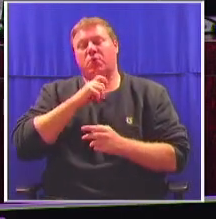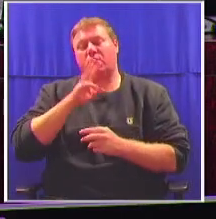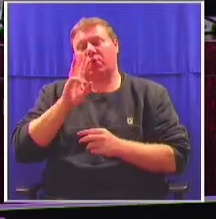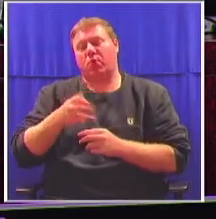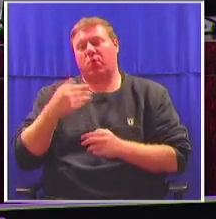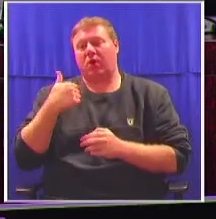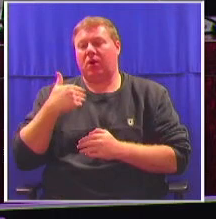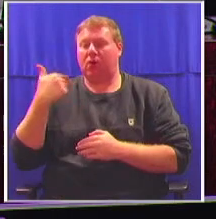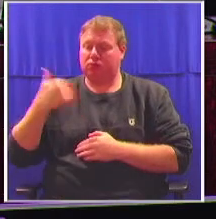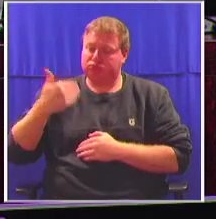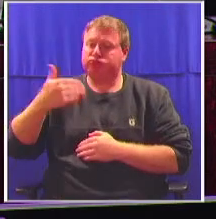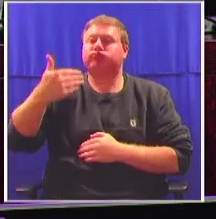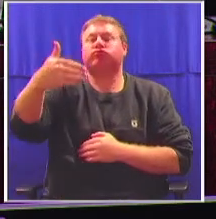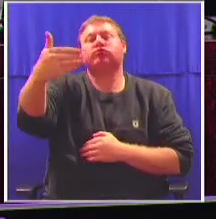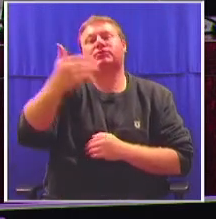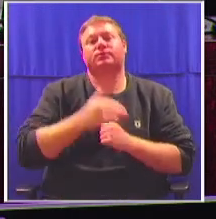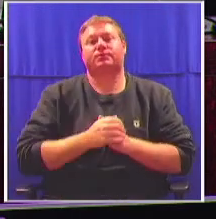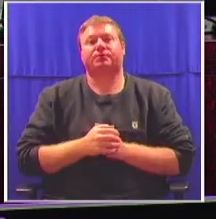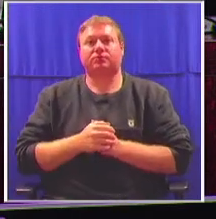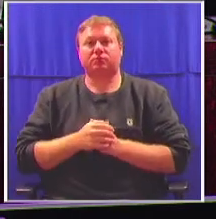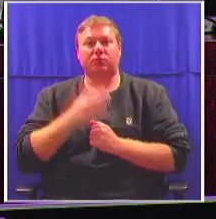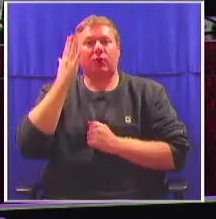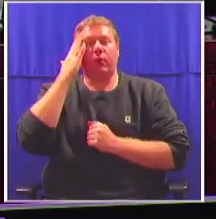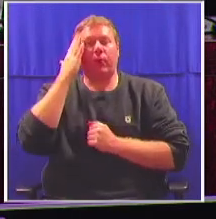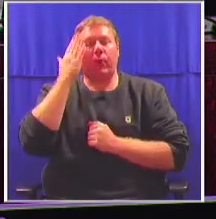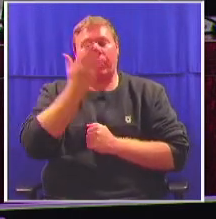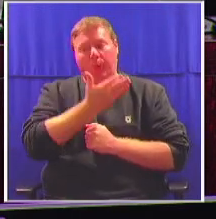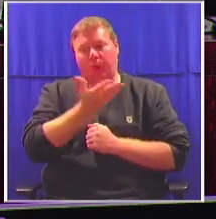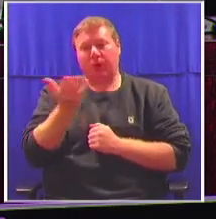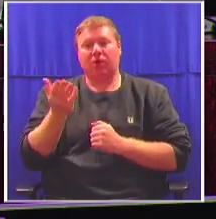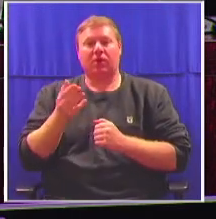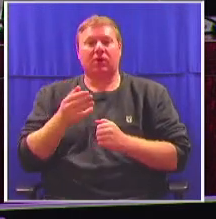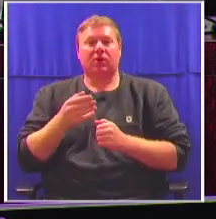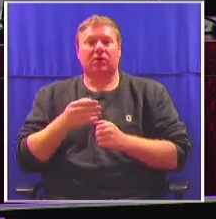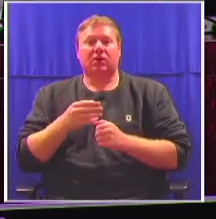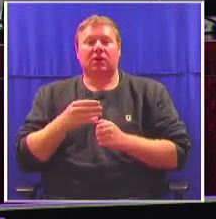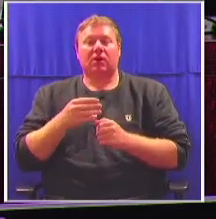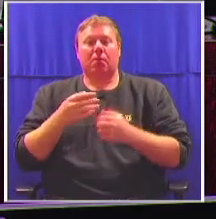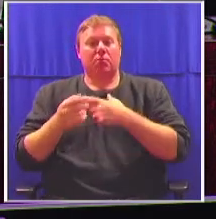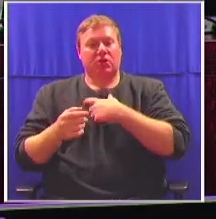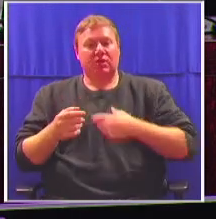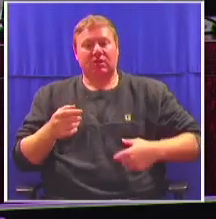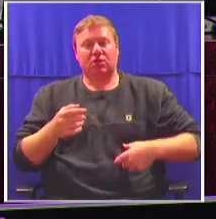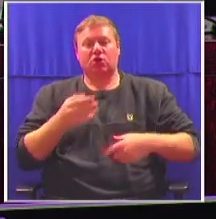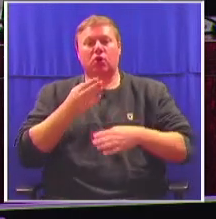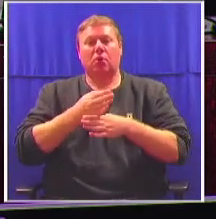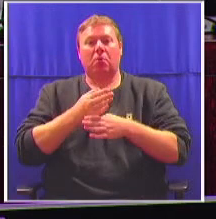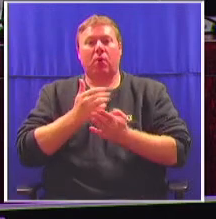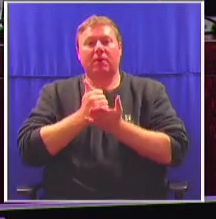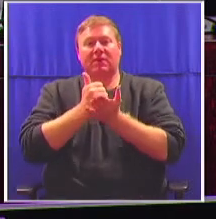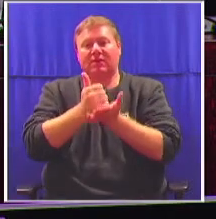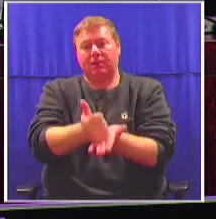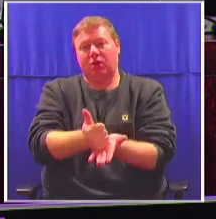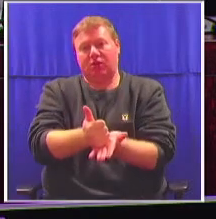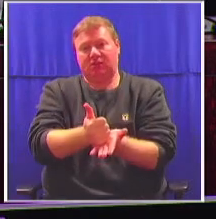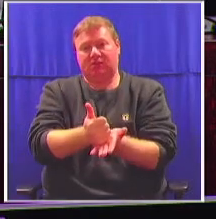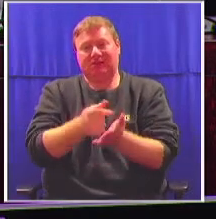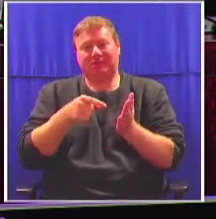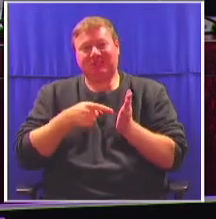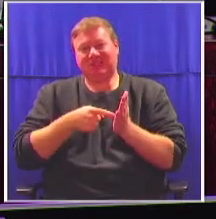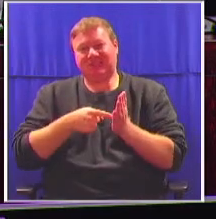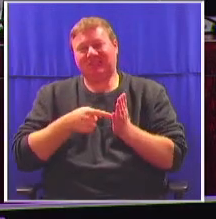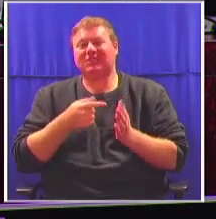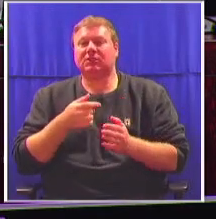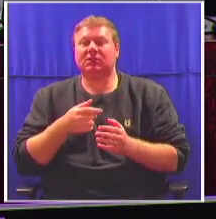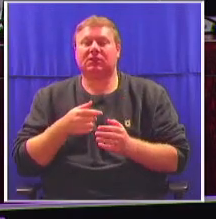And as you well know, we have the presidential employment stimulus, which remains a vital